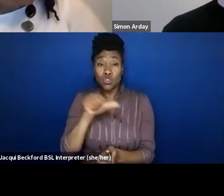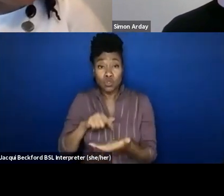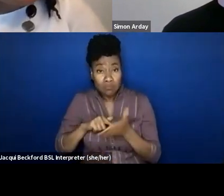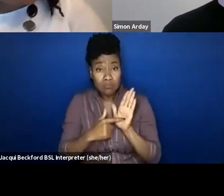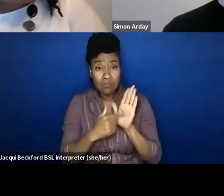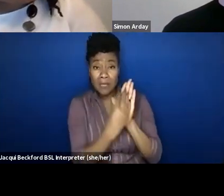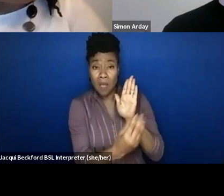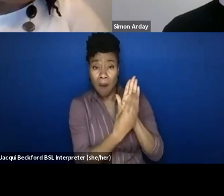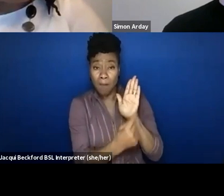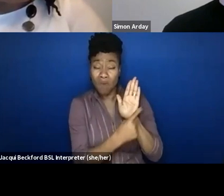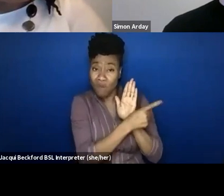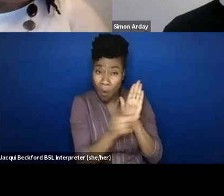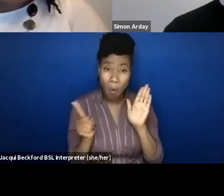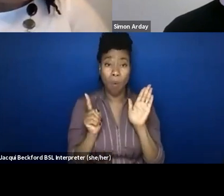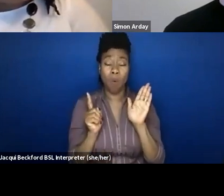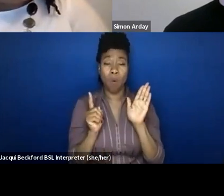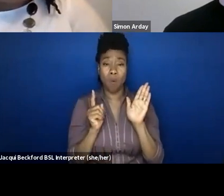add,